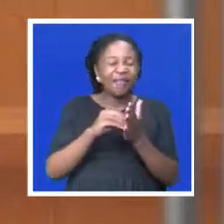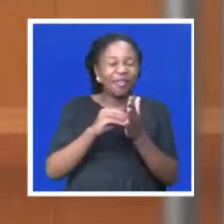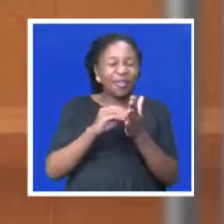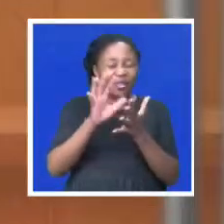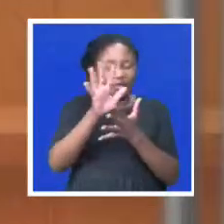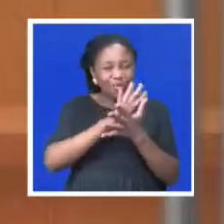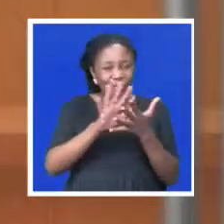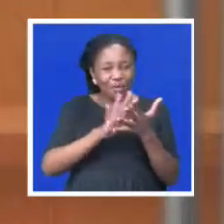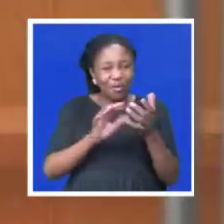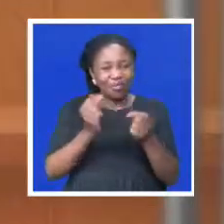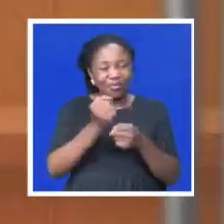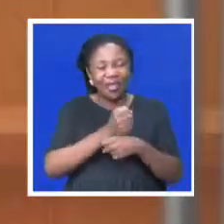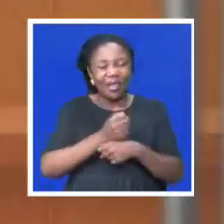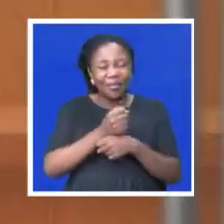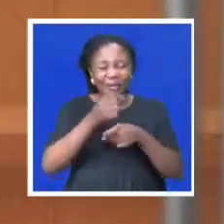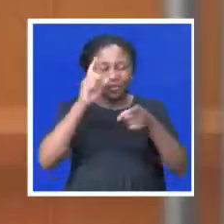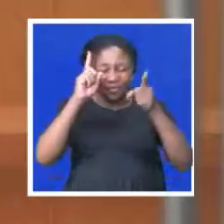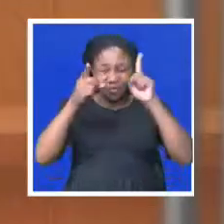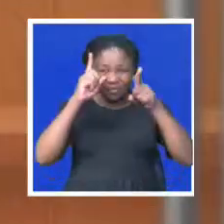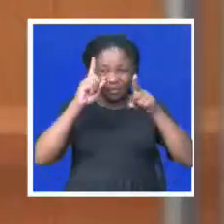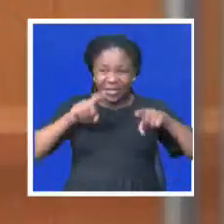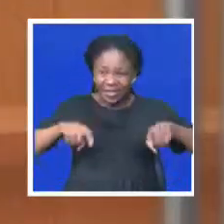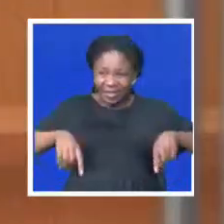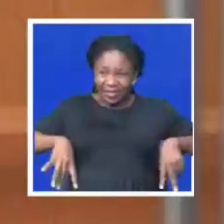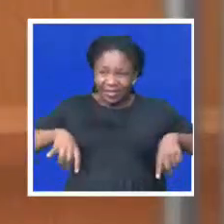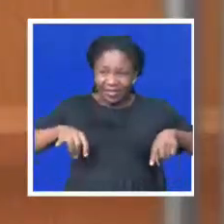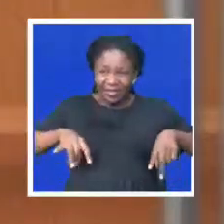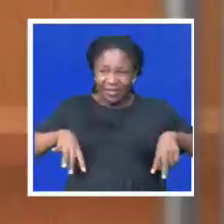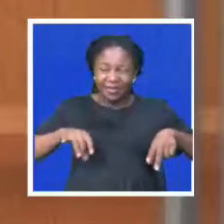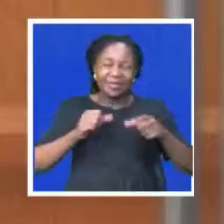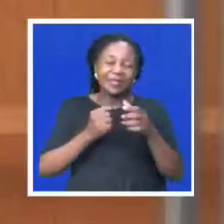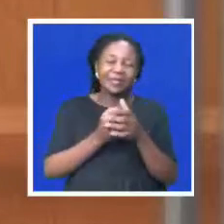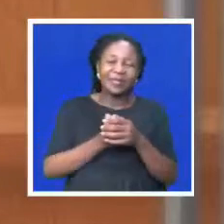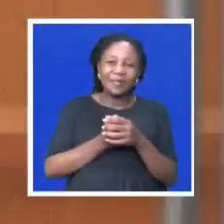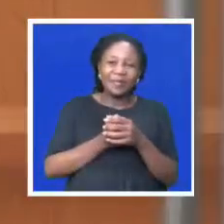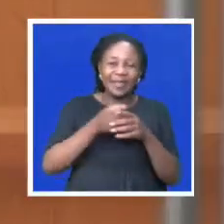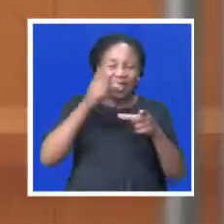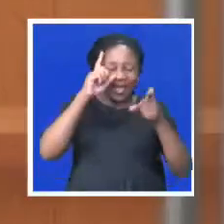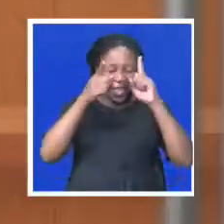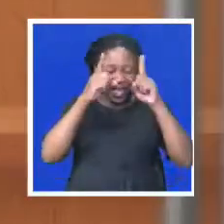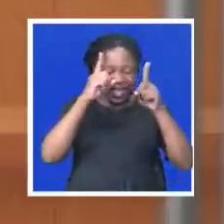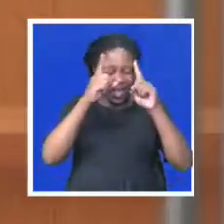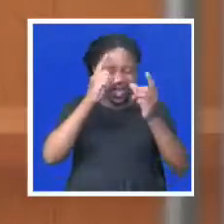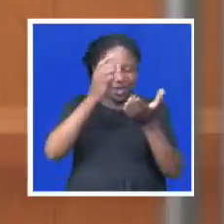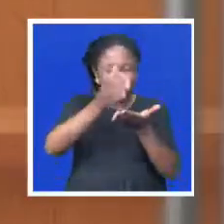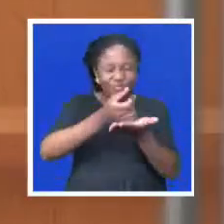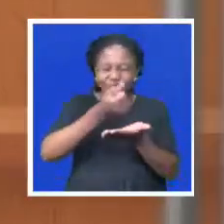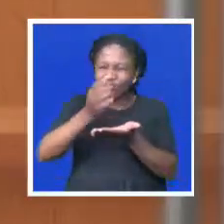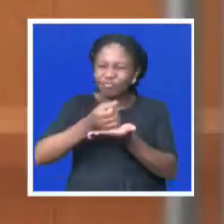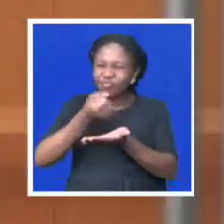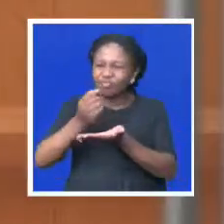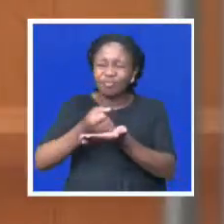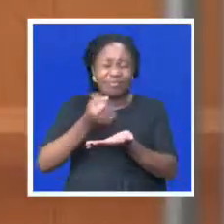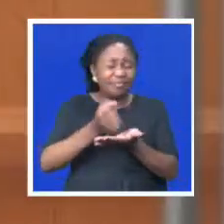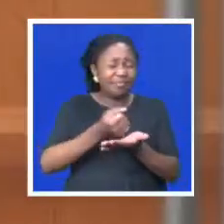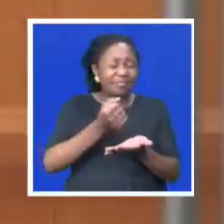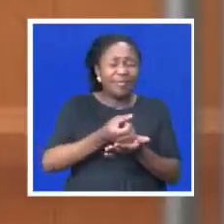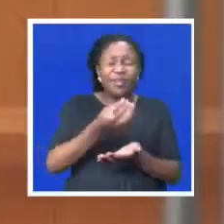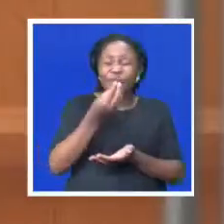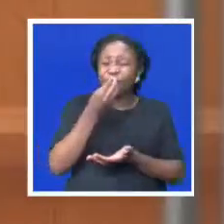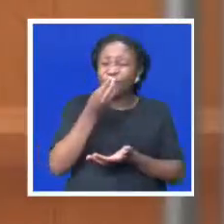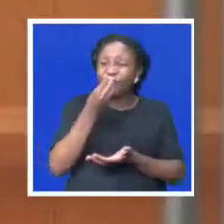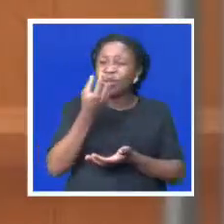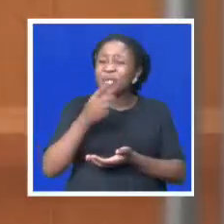the summer season, the ant was busy collecting food, storing food, and the grasshopper was lazy? And then